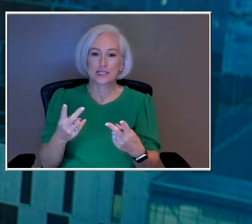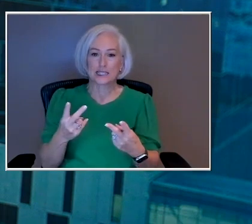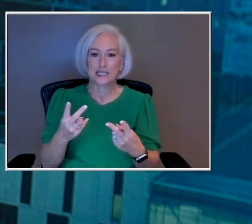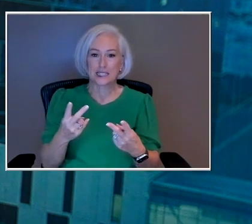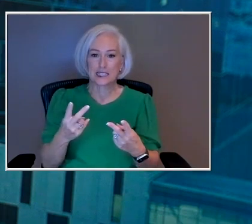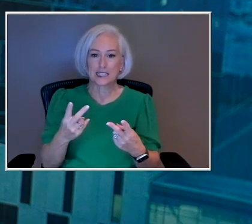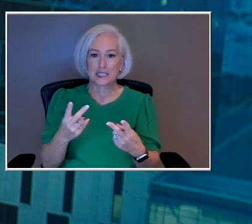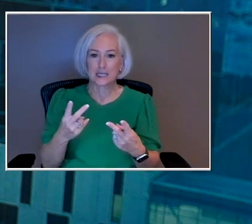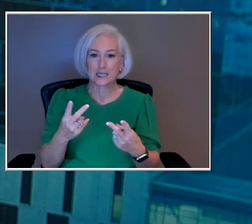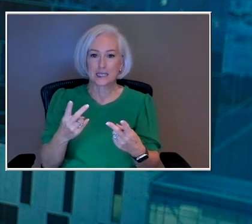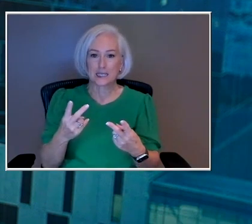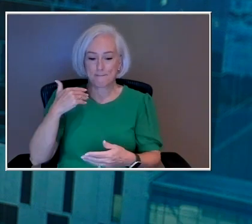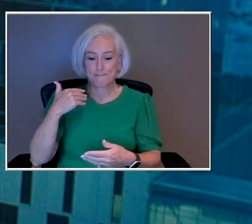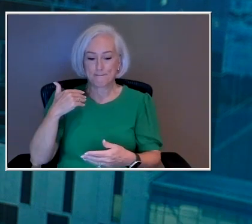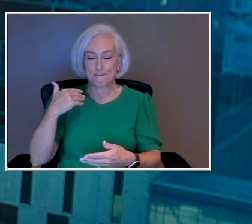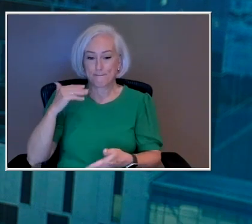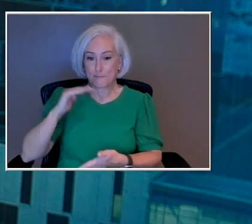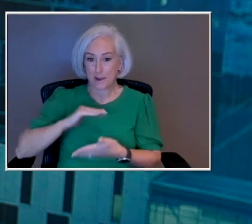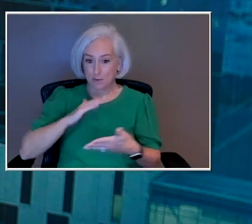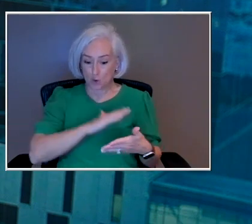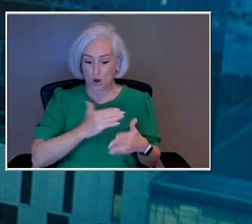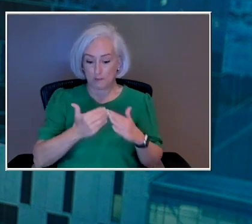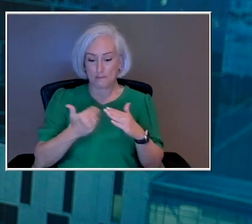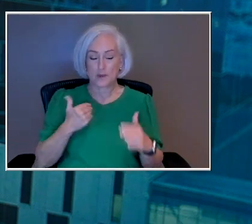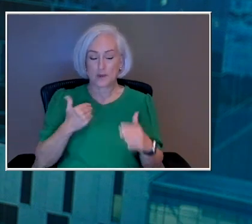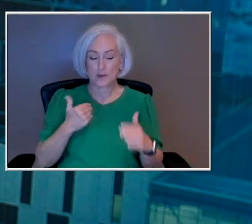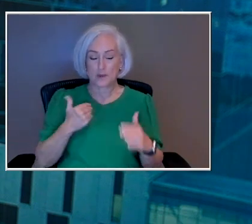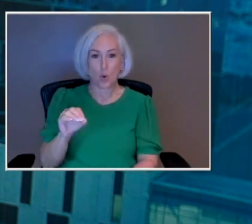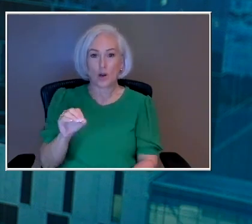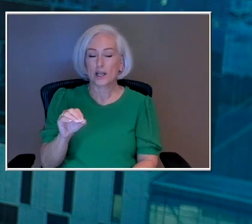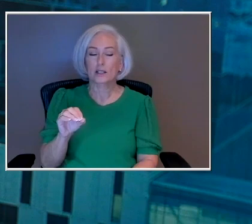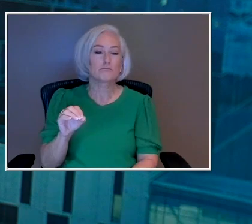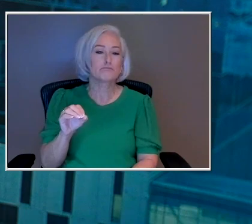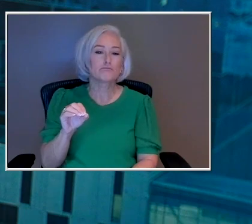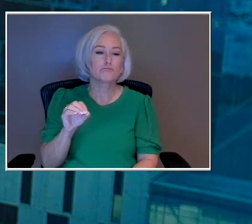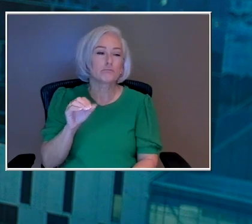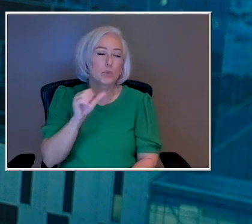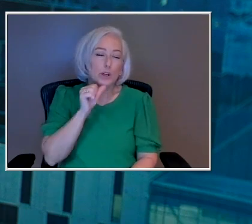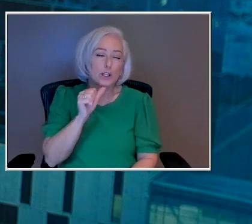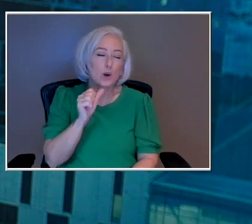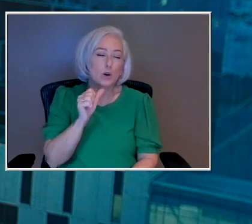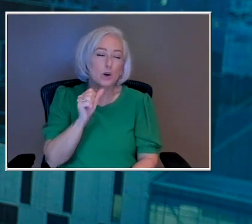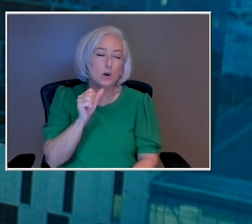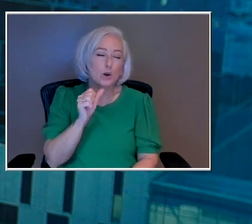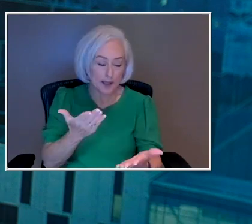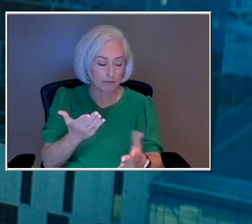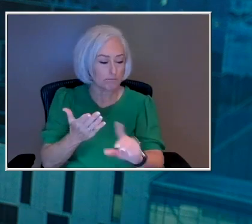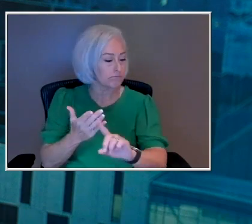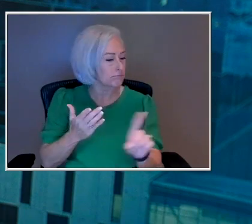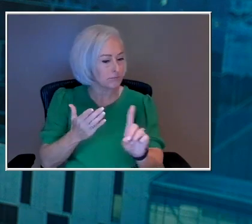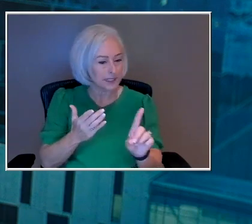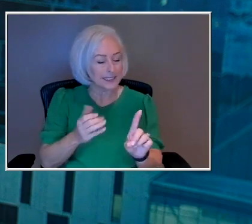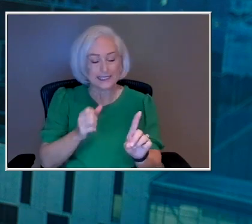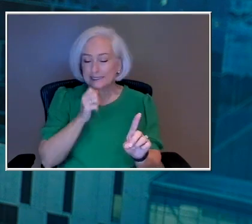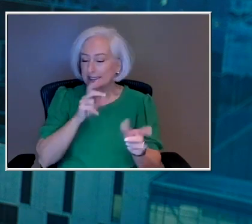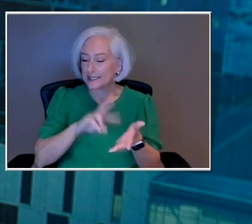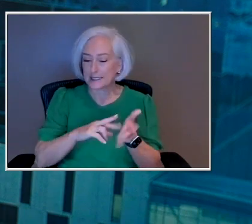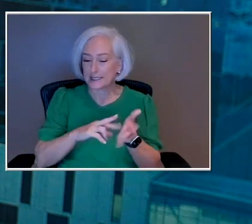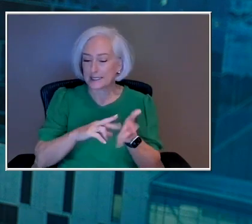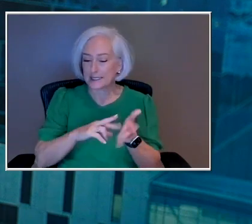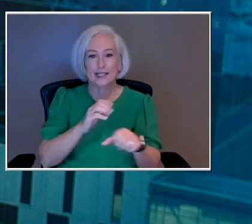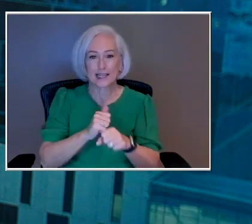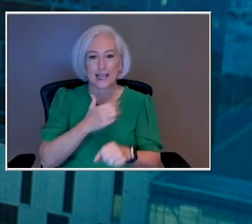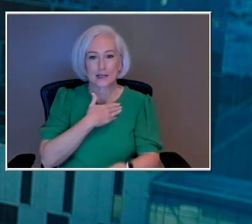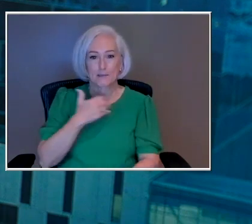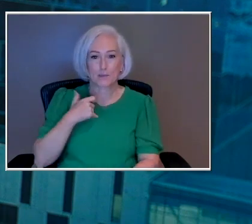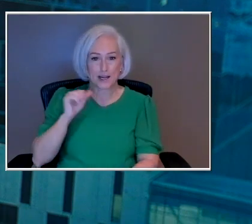before the age of 40, we just currently don't recommend. That does not mean that you cannot get breast cancer. I think that's what we're demonstrating. So that's where